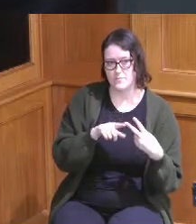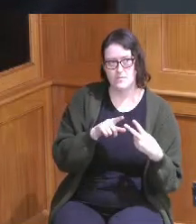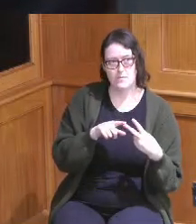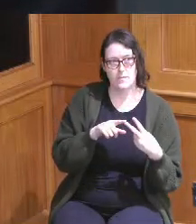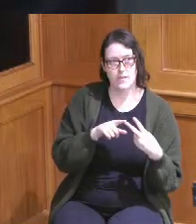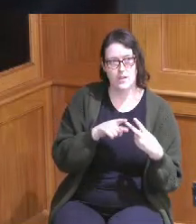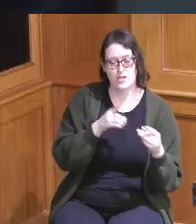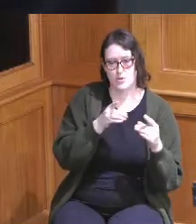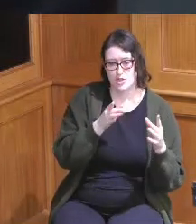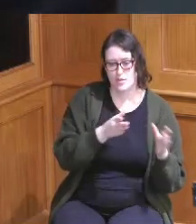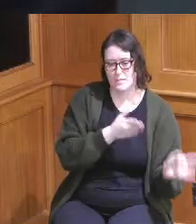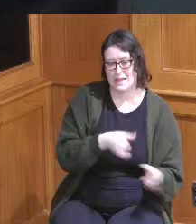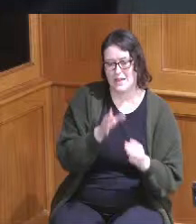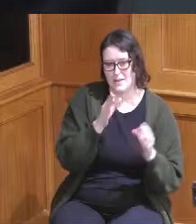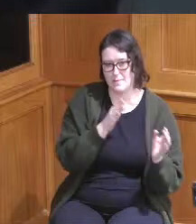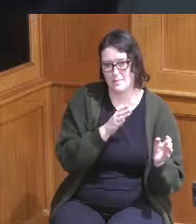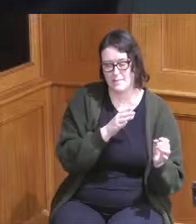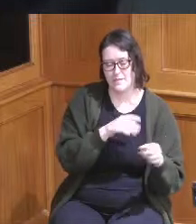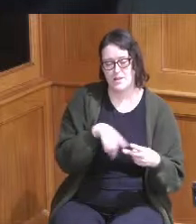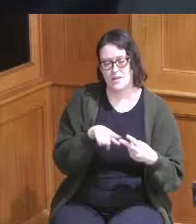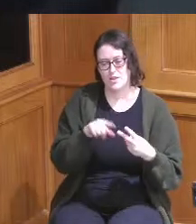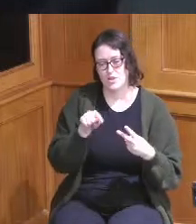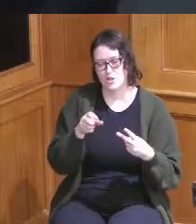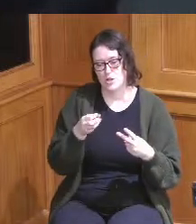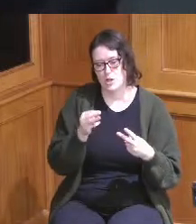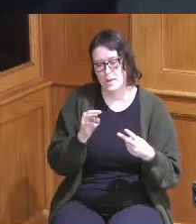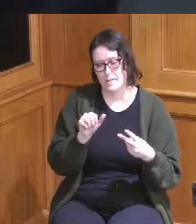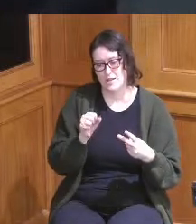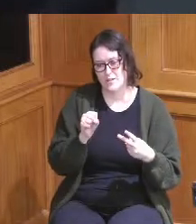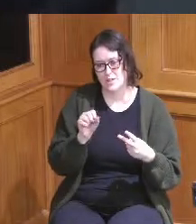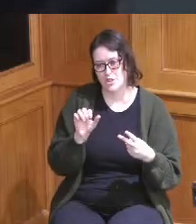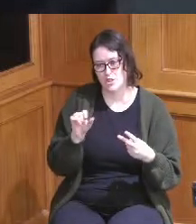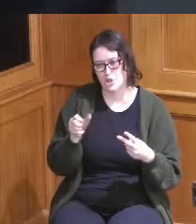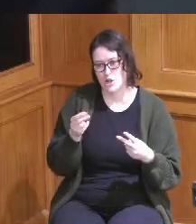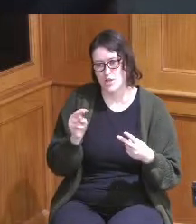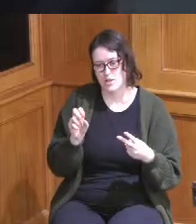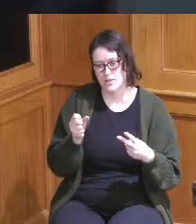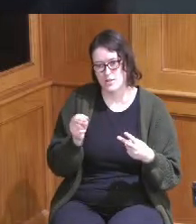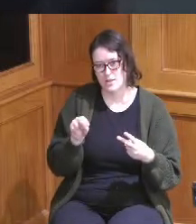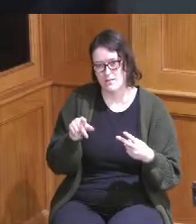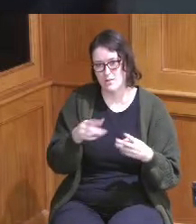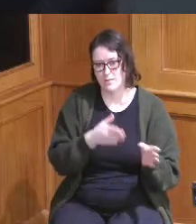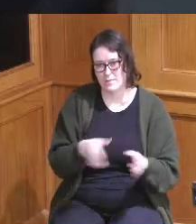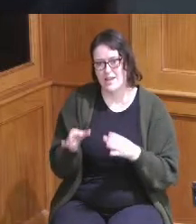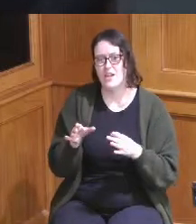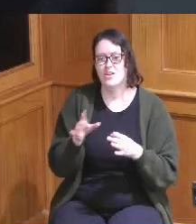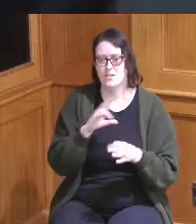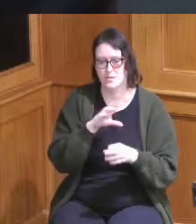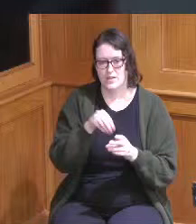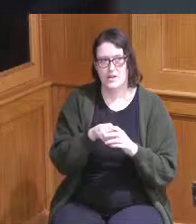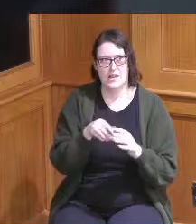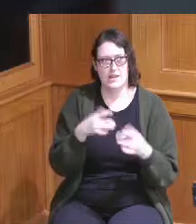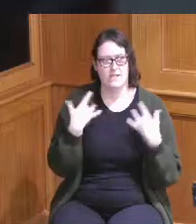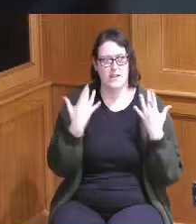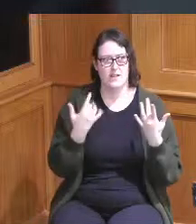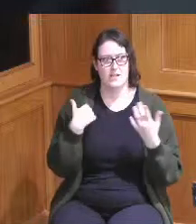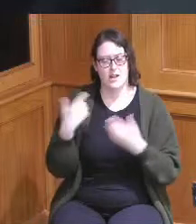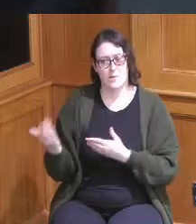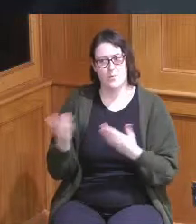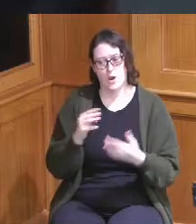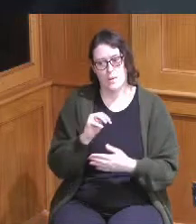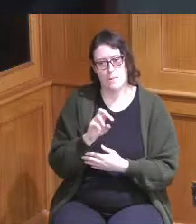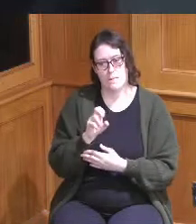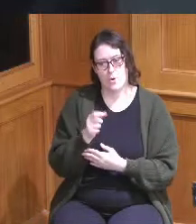Planning and Preparedness, and Thomas Johnson, who's one of our planners, helped throughout the event. So ironically, I brought Morgan with me just